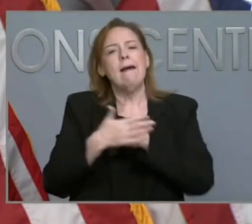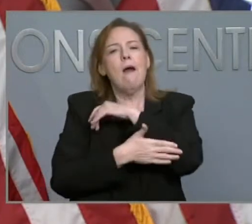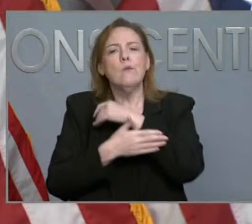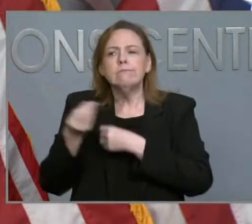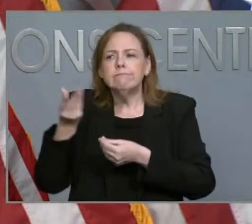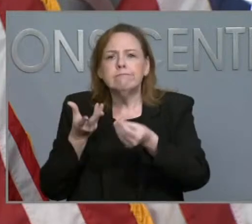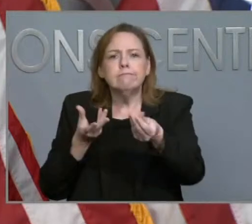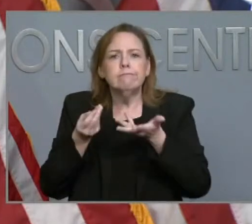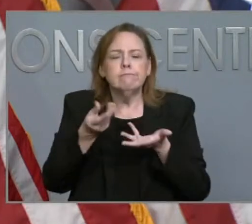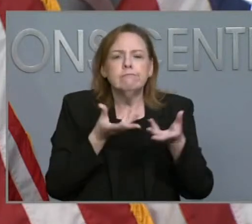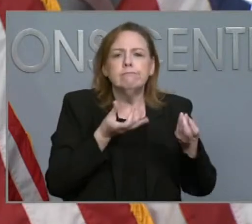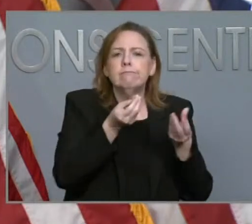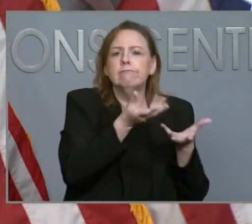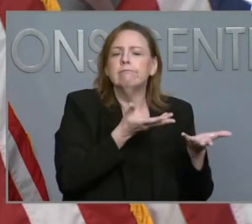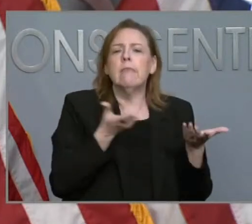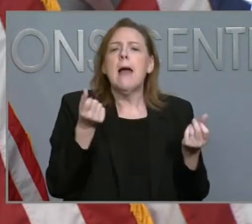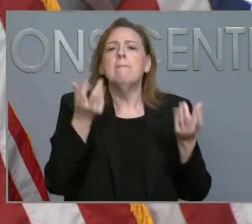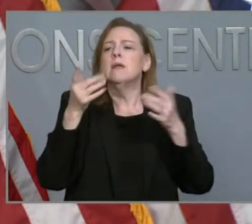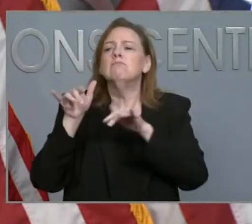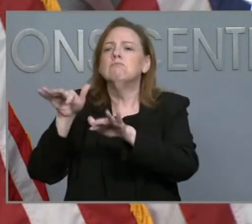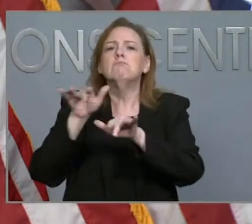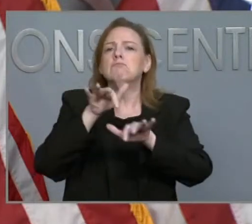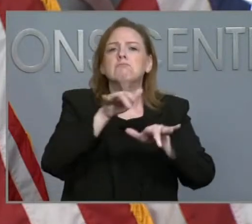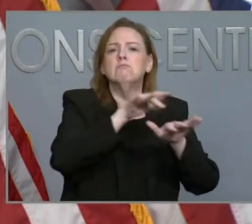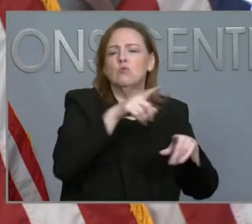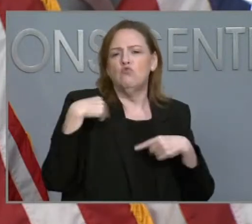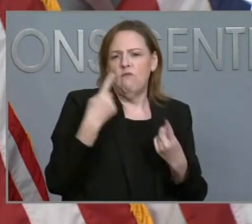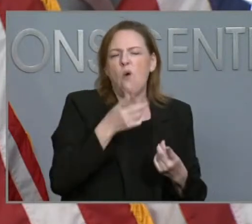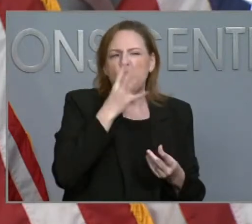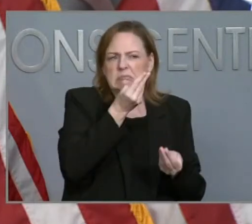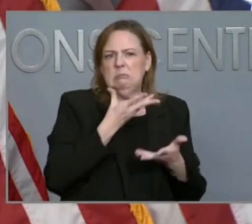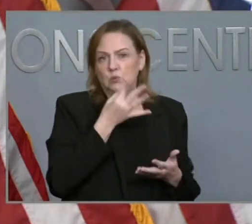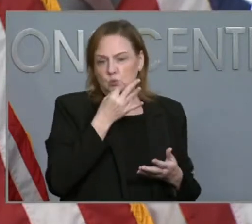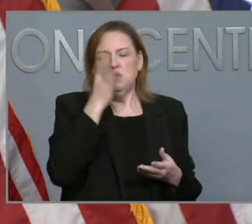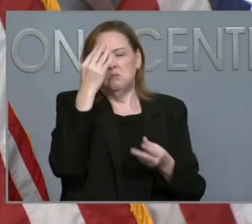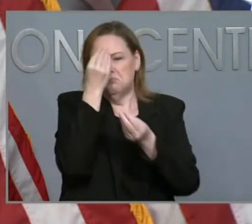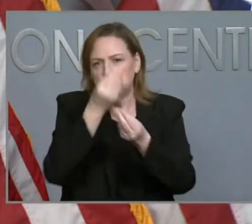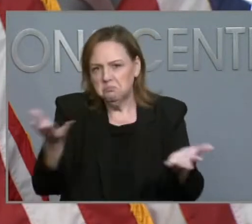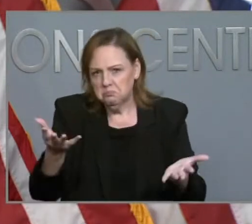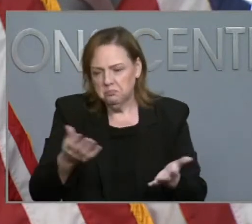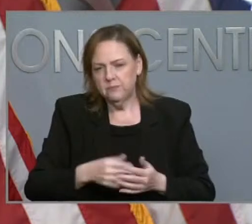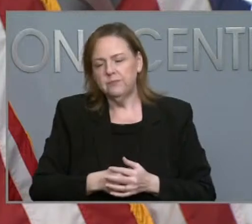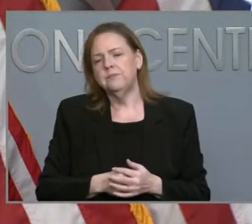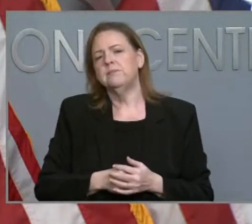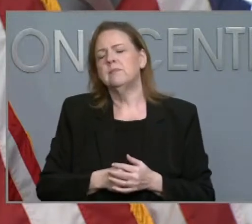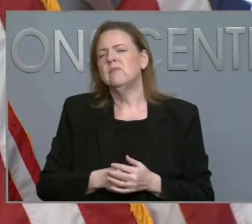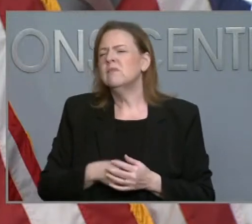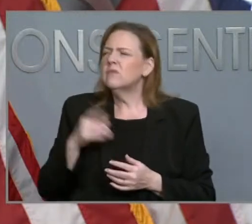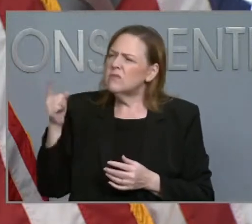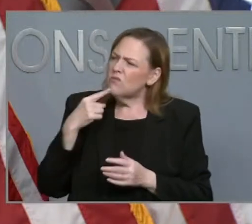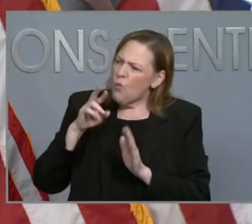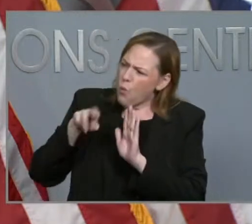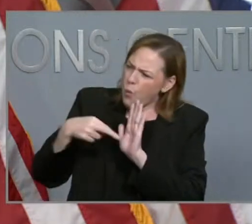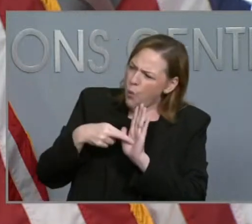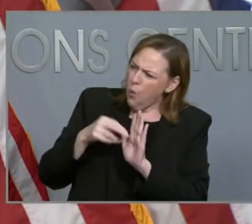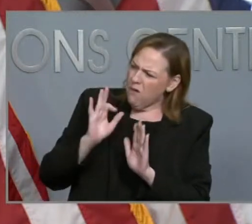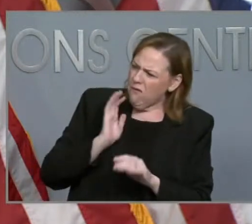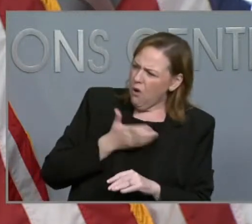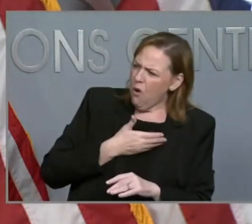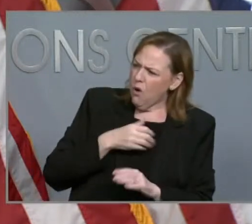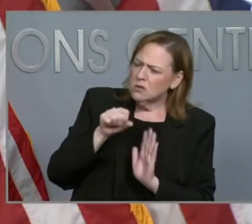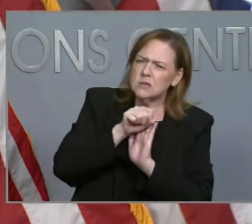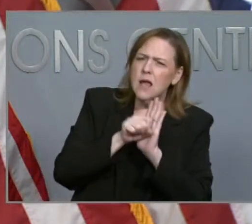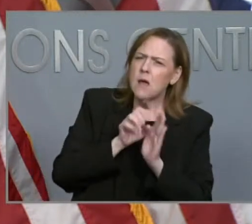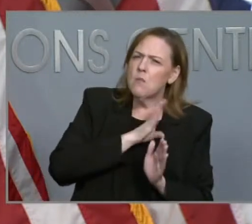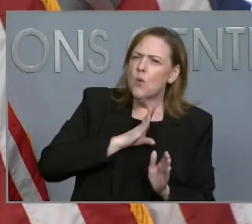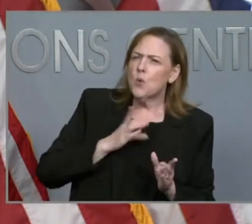counties the kind of turnout that they're seeing. In terms of, is your question about the role of the state board in the counting